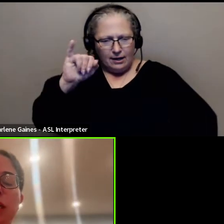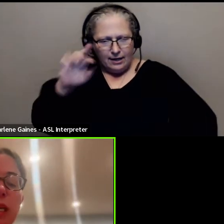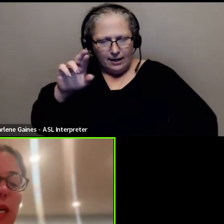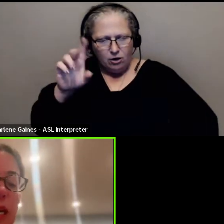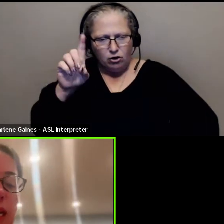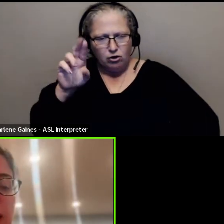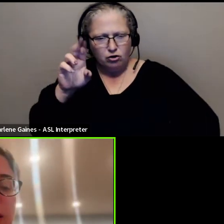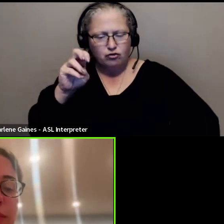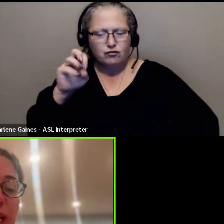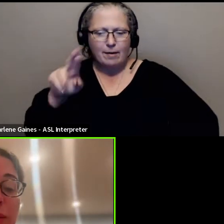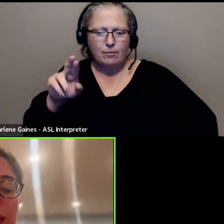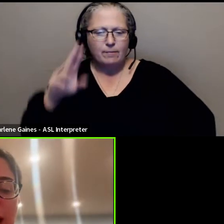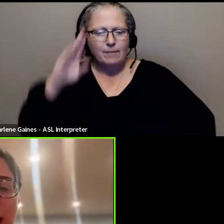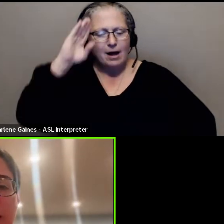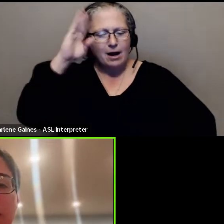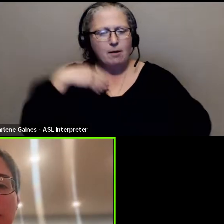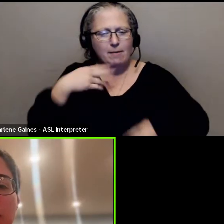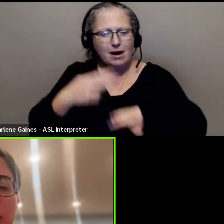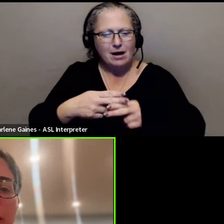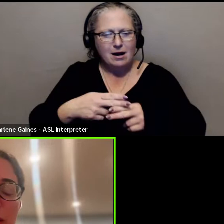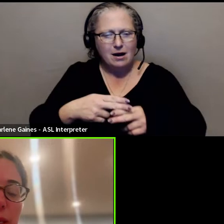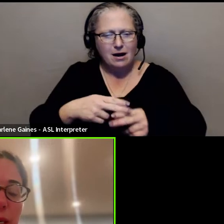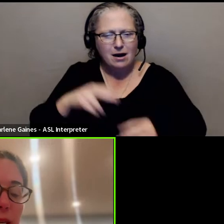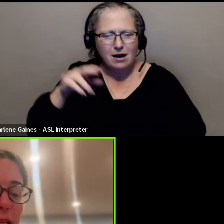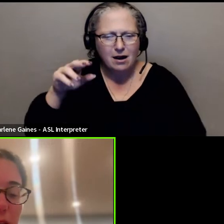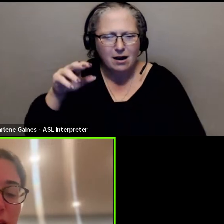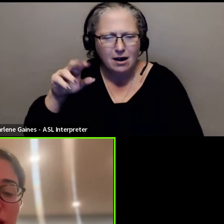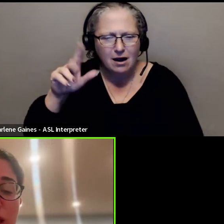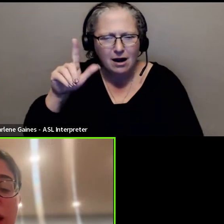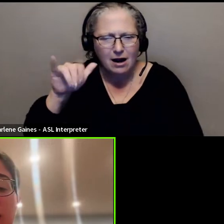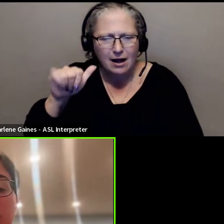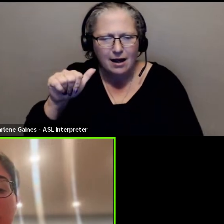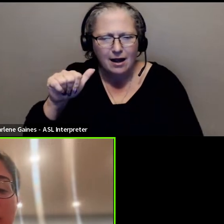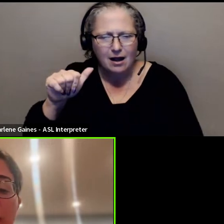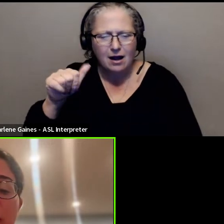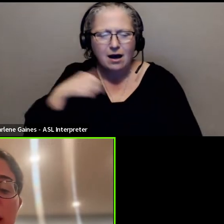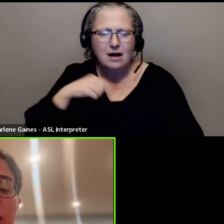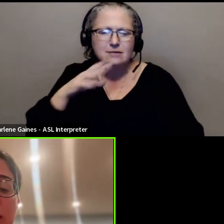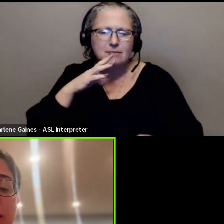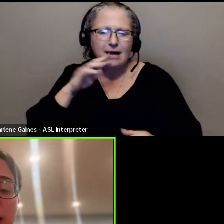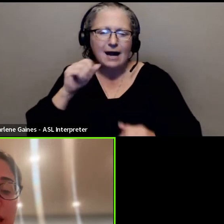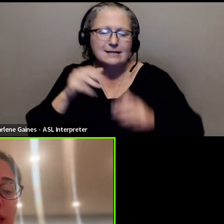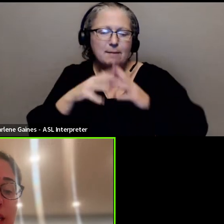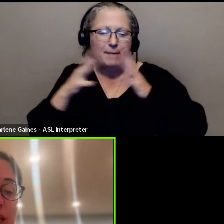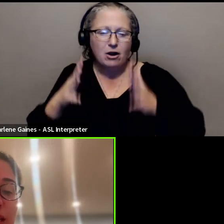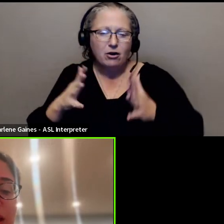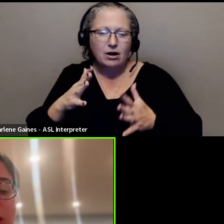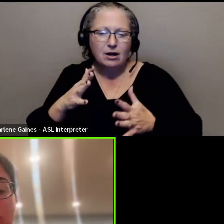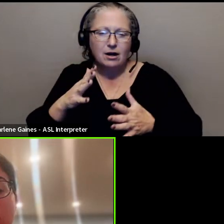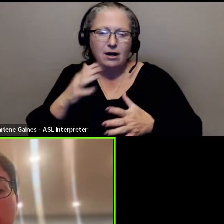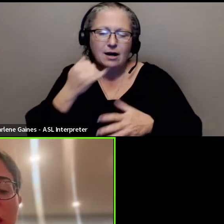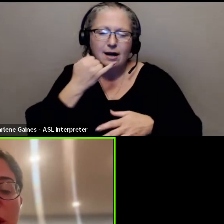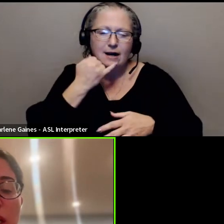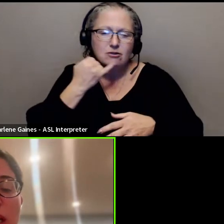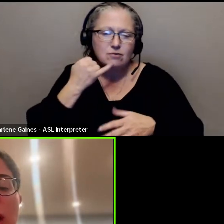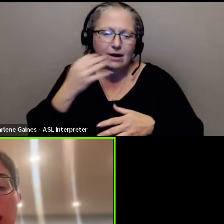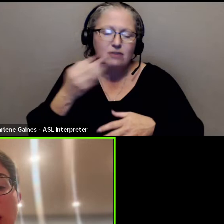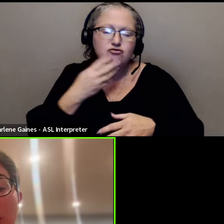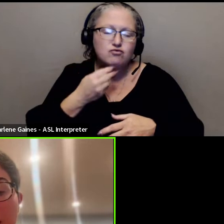Hello. Hi. My name is Liat Remer, and I'm speaking as an American, Israeli, and